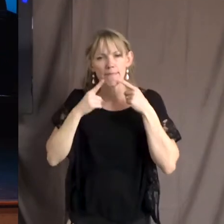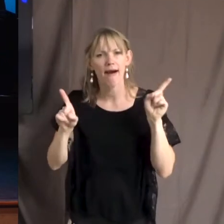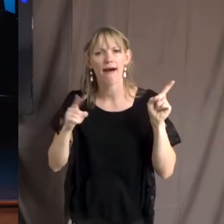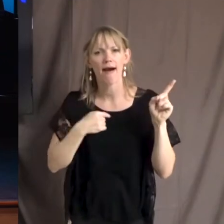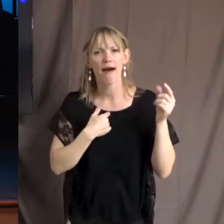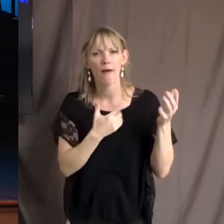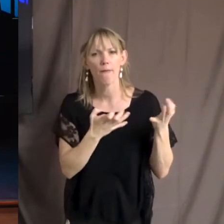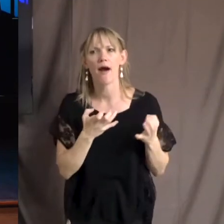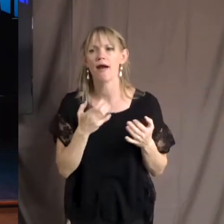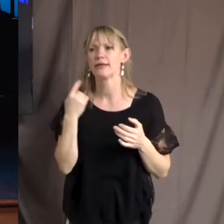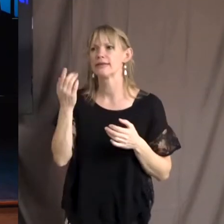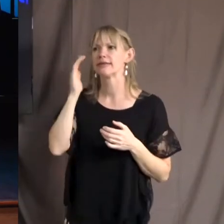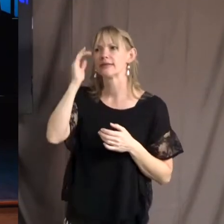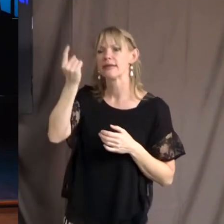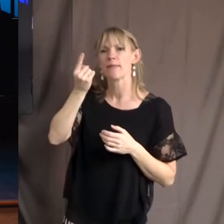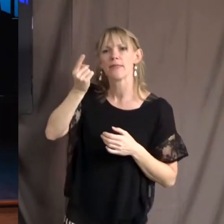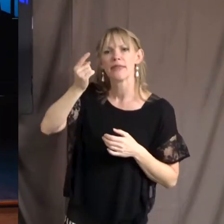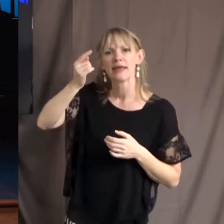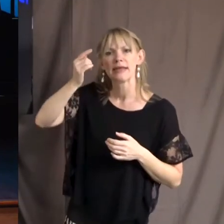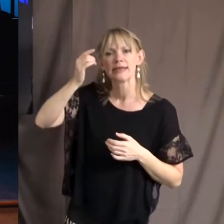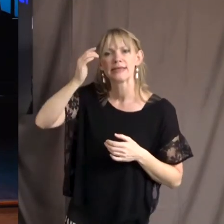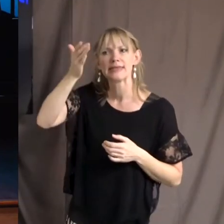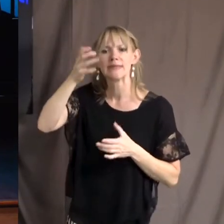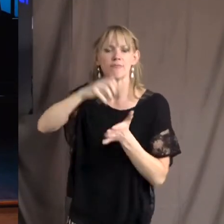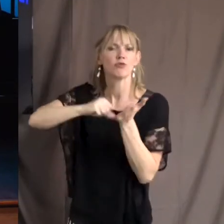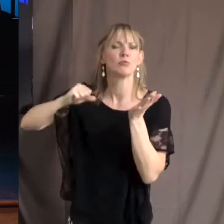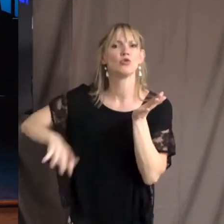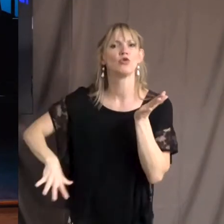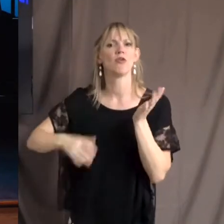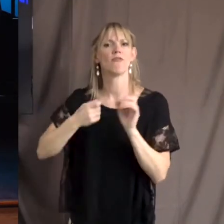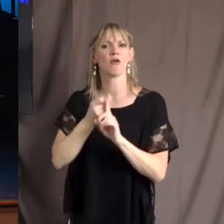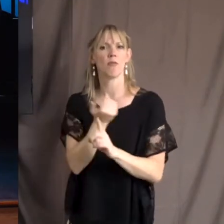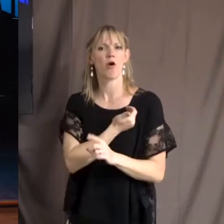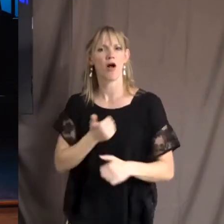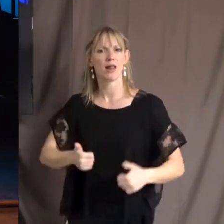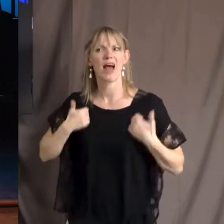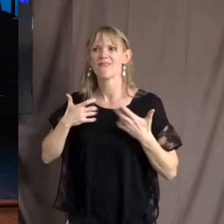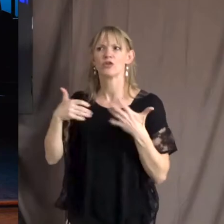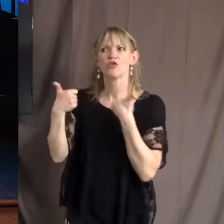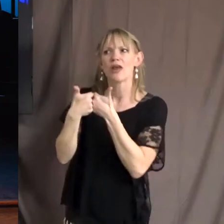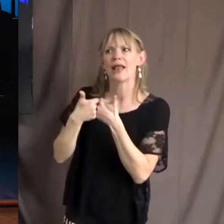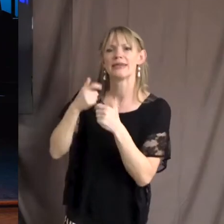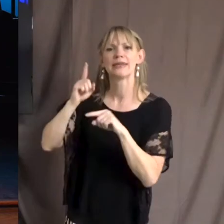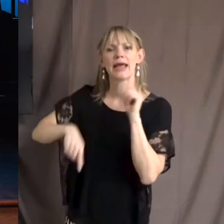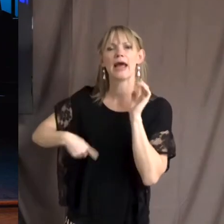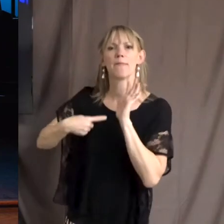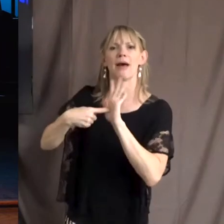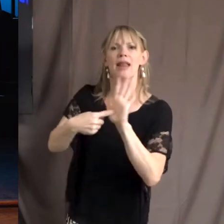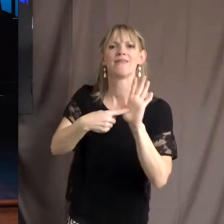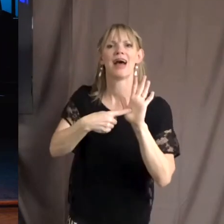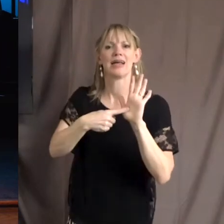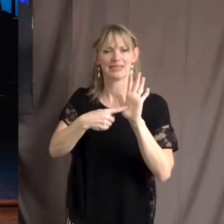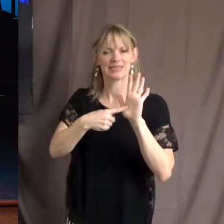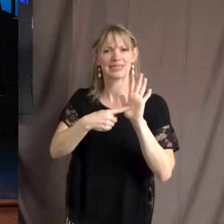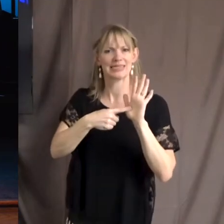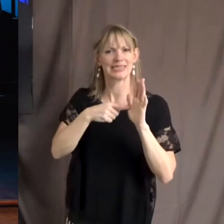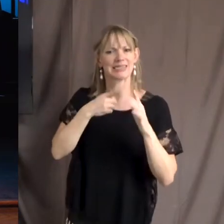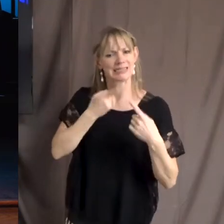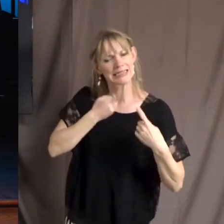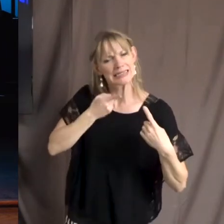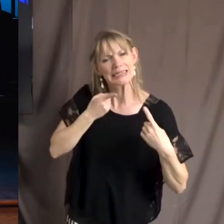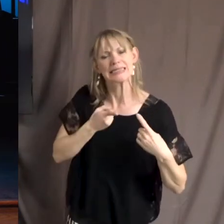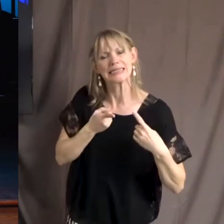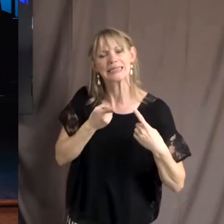is even taken away from us, or is challenging for us to manifest. I had a very profound experience with my former